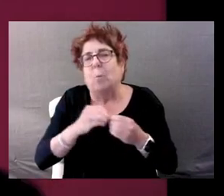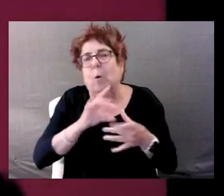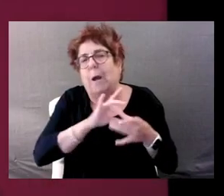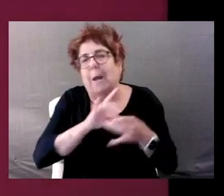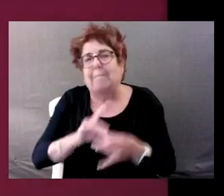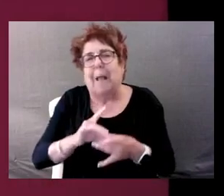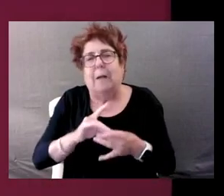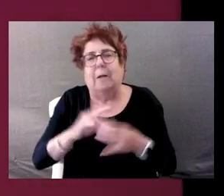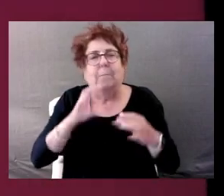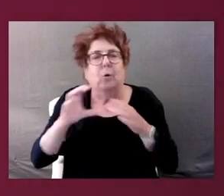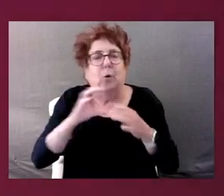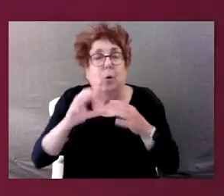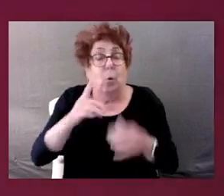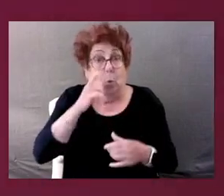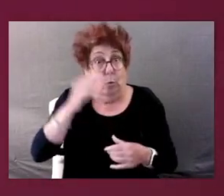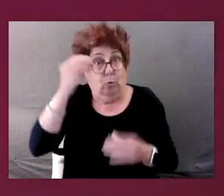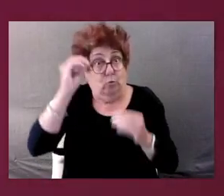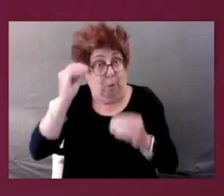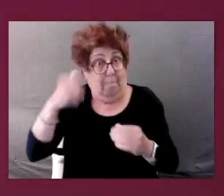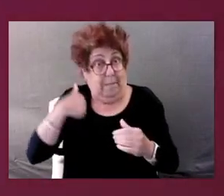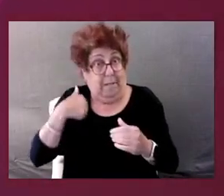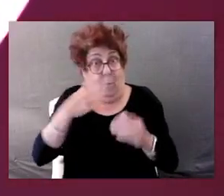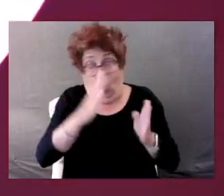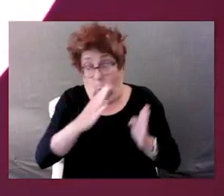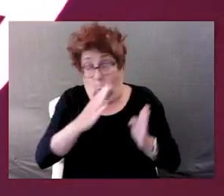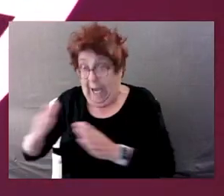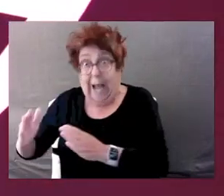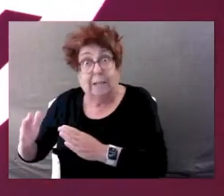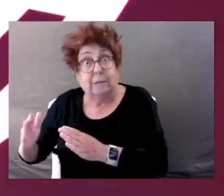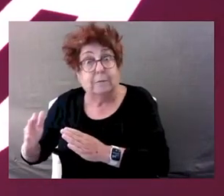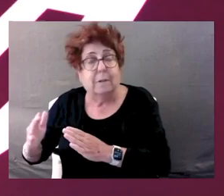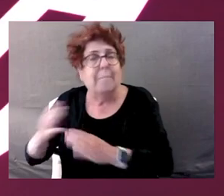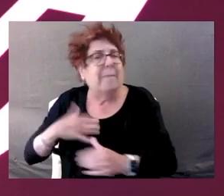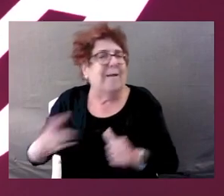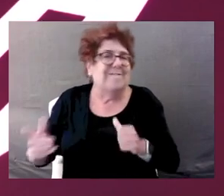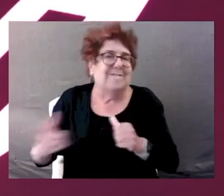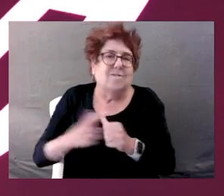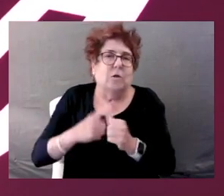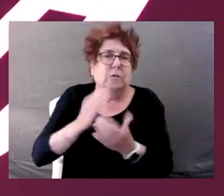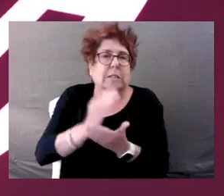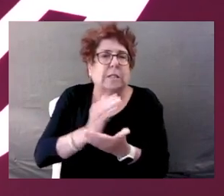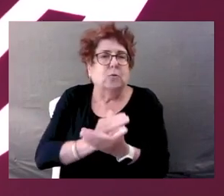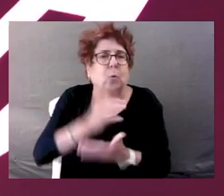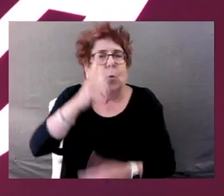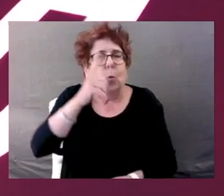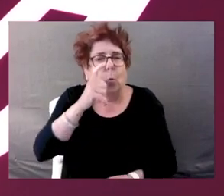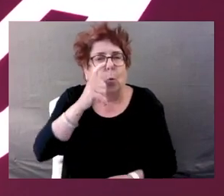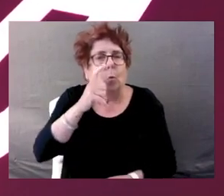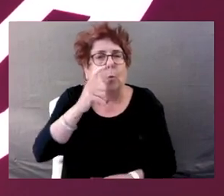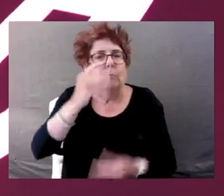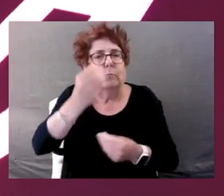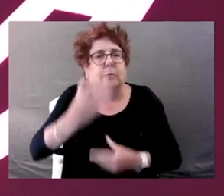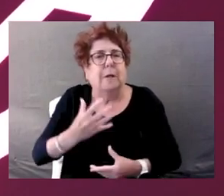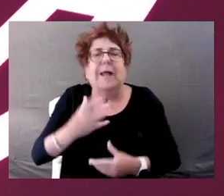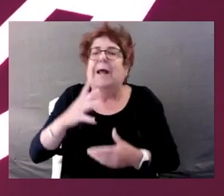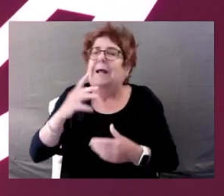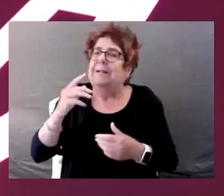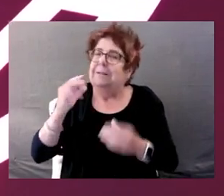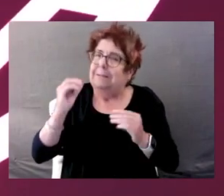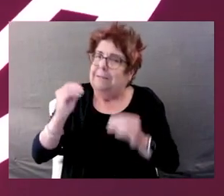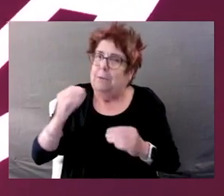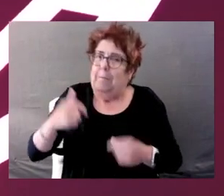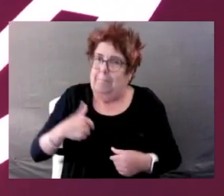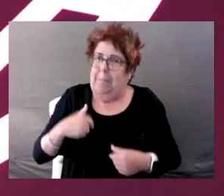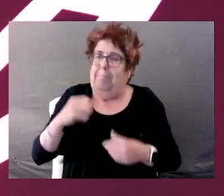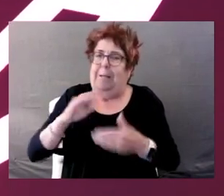organizer. My first lesson and learning to be an organizer was actually learning to be a communicator. There was a woman, I was